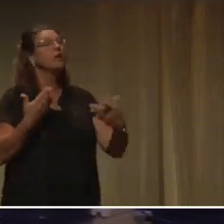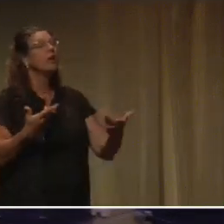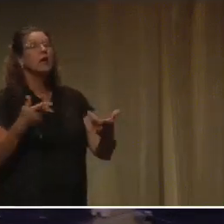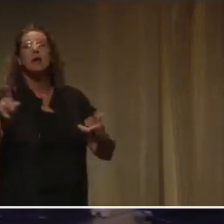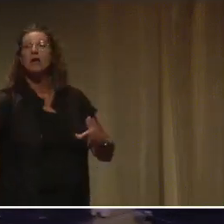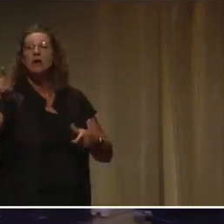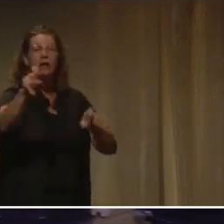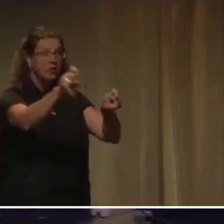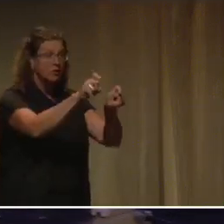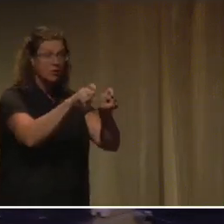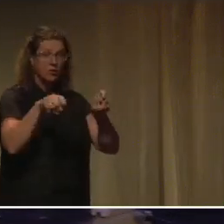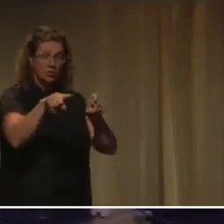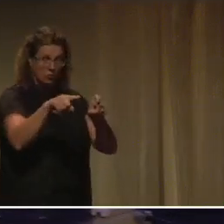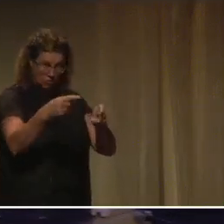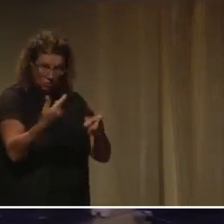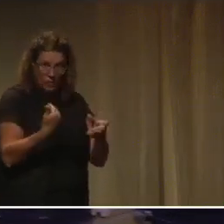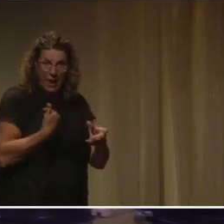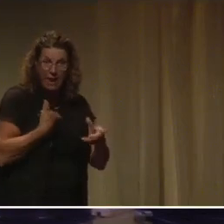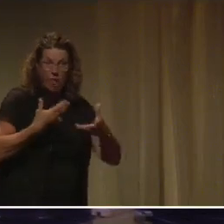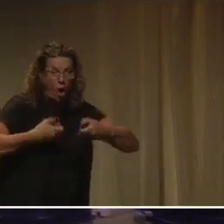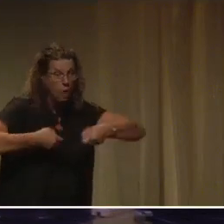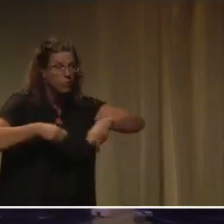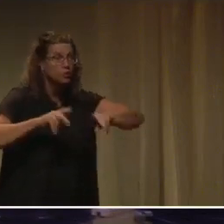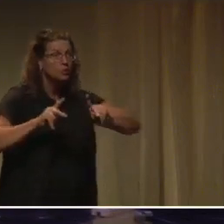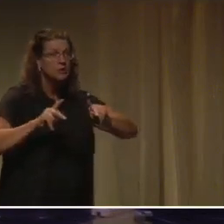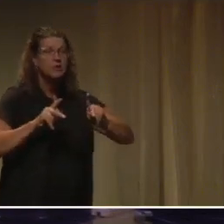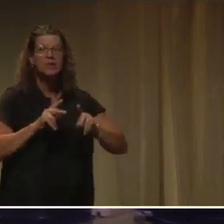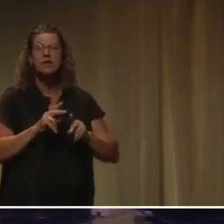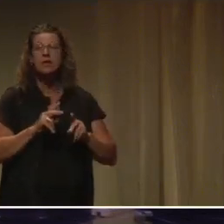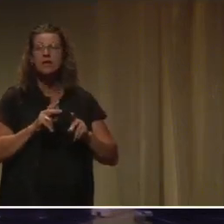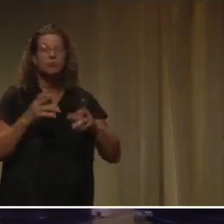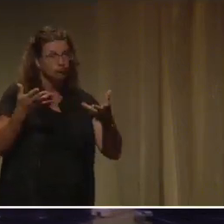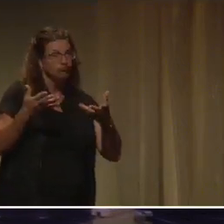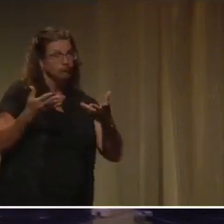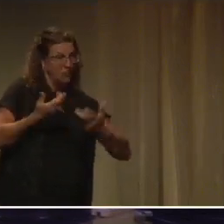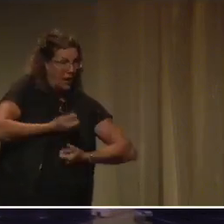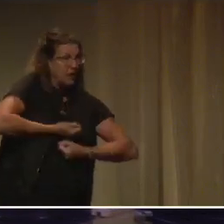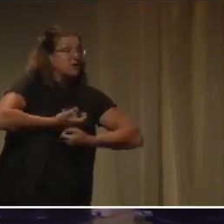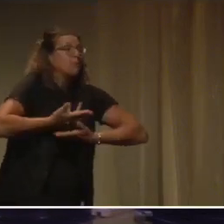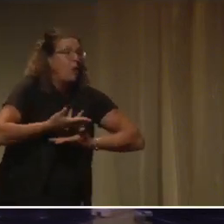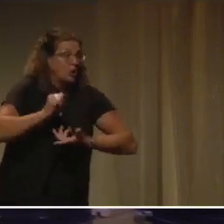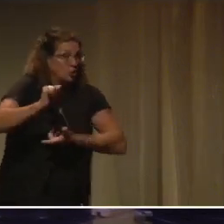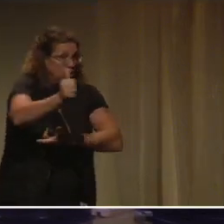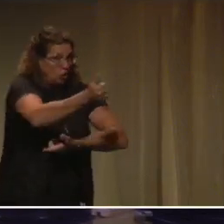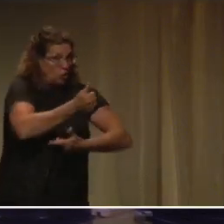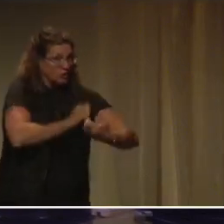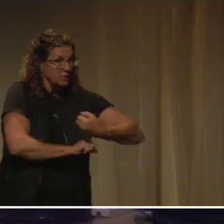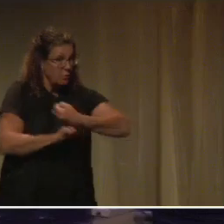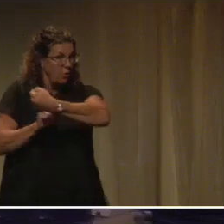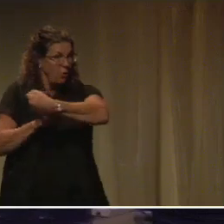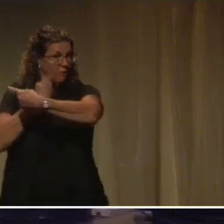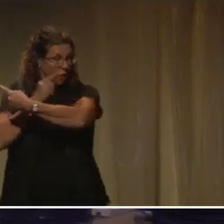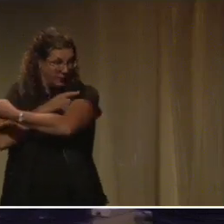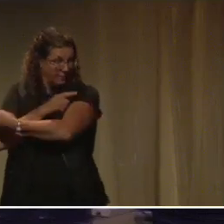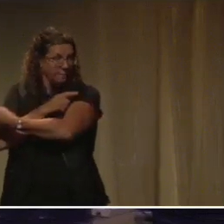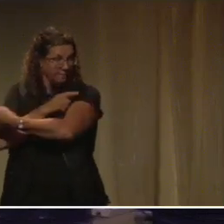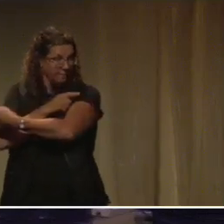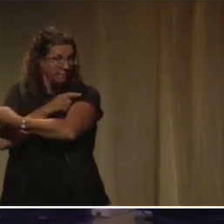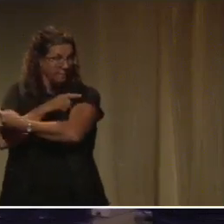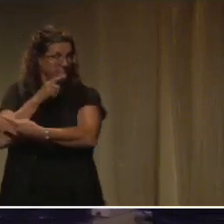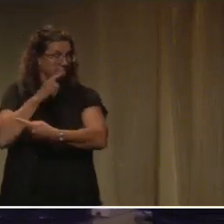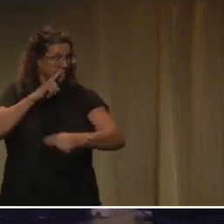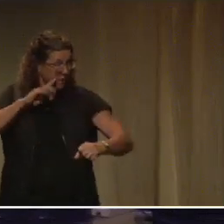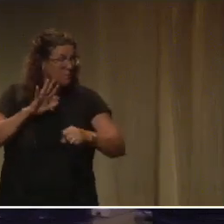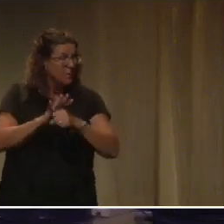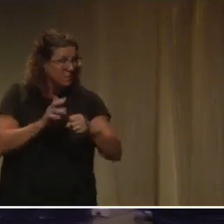have the opportunity to, you know, just express your support to Scott and our commitment in this journey